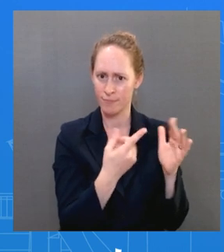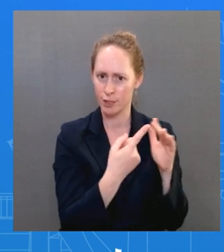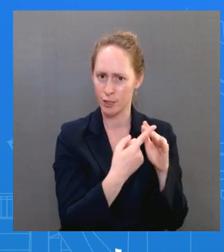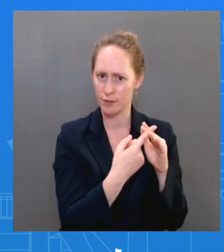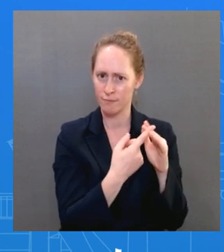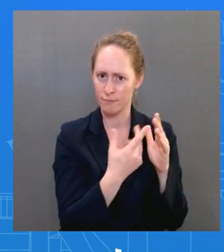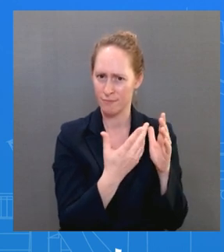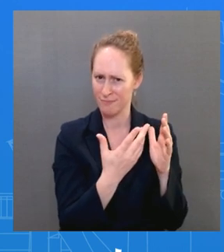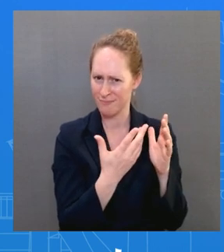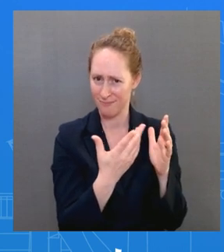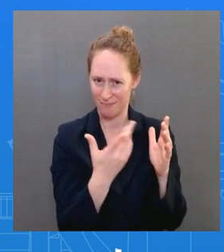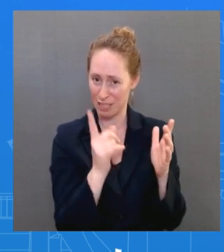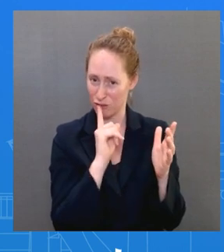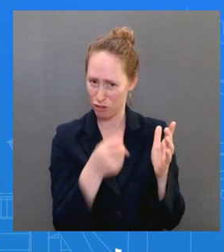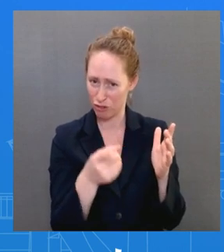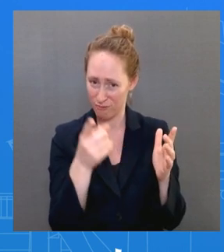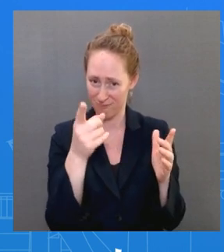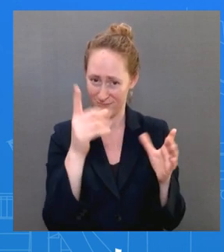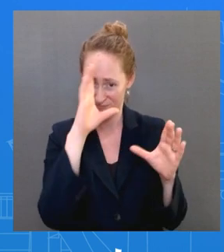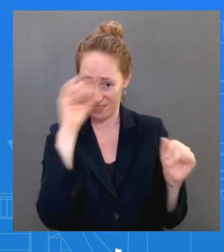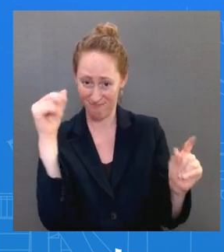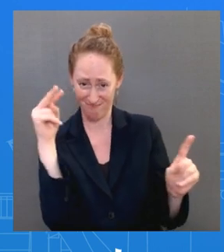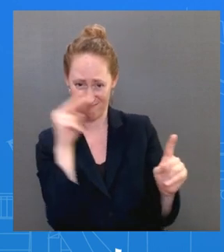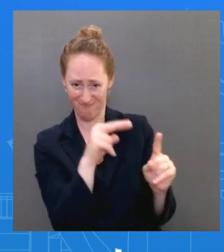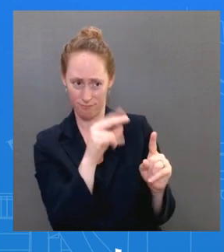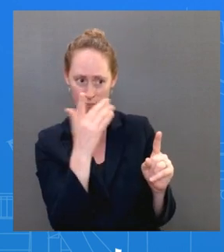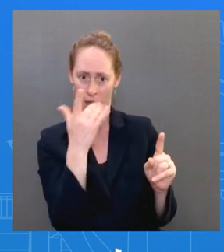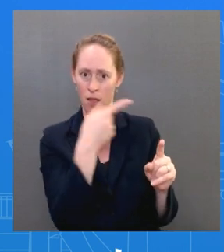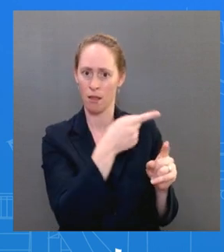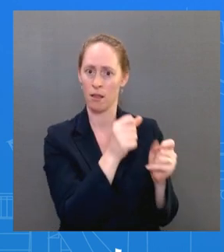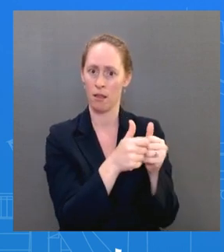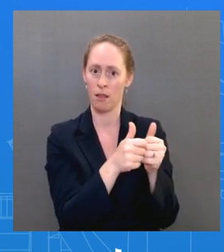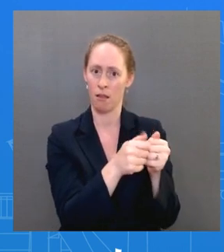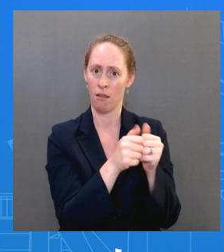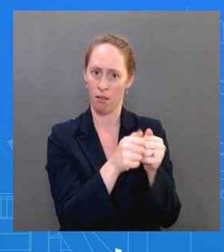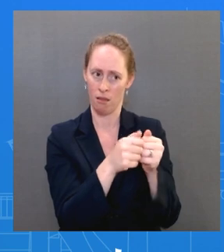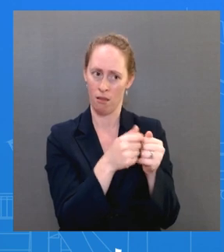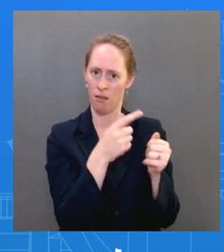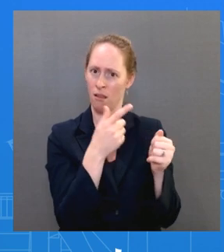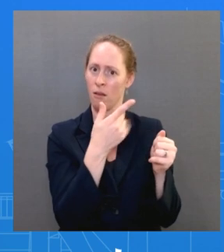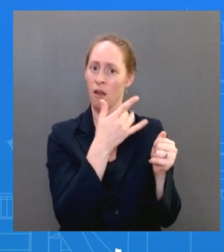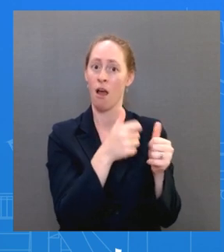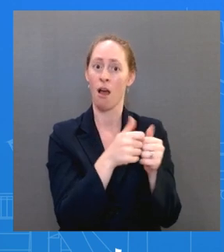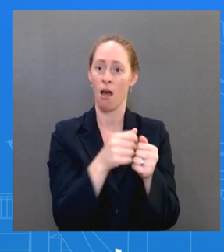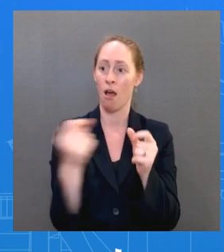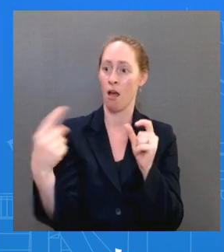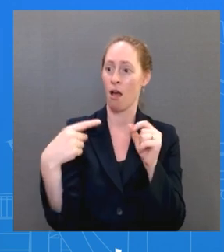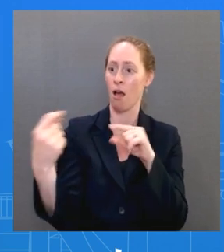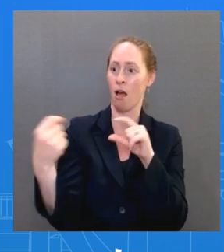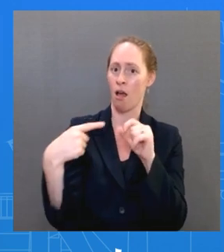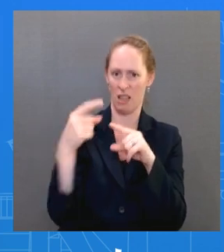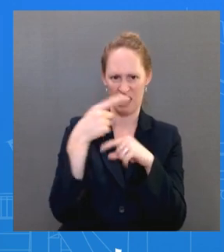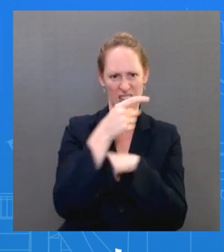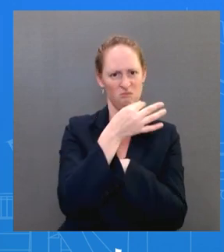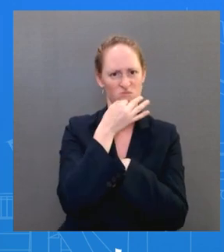for employees that have a sensitive job, such as protecting the former president of the United States? Of course, we believe